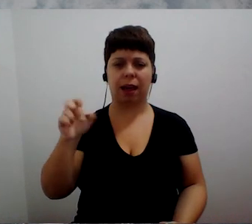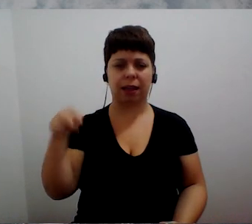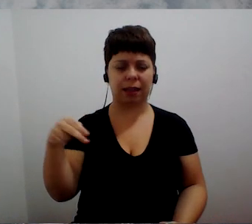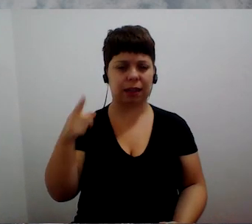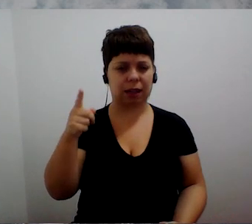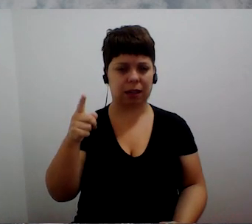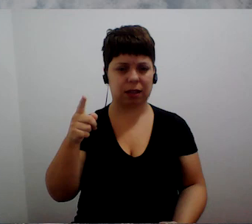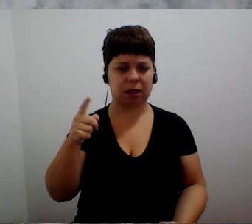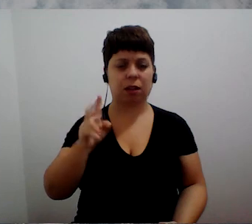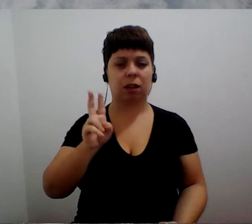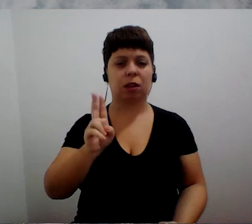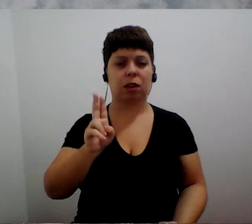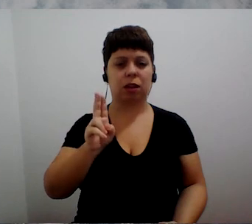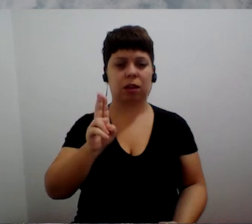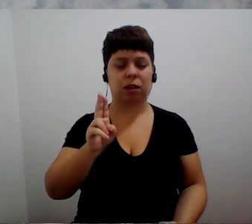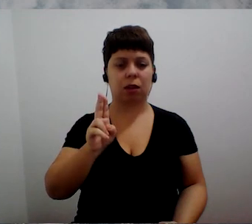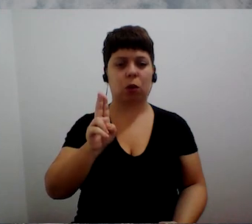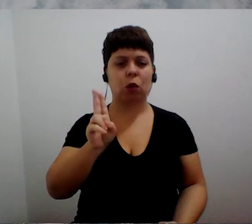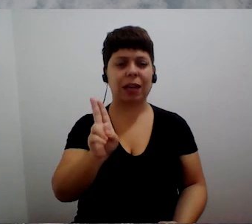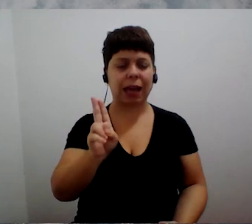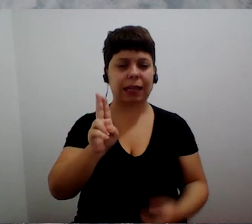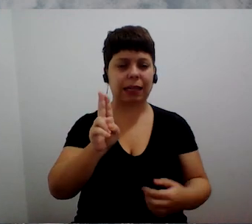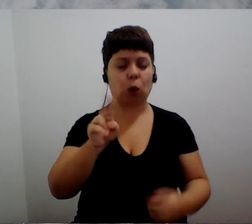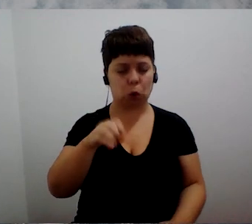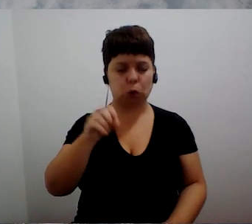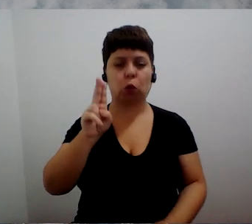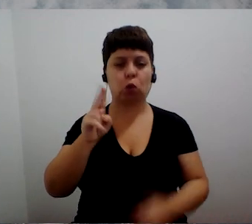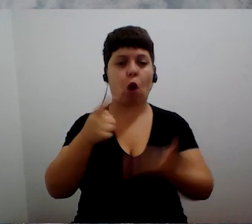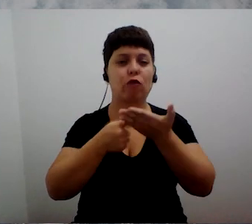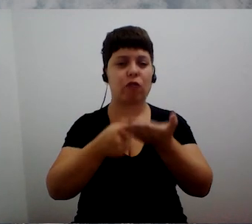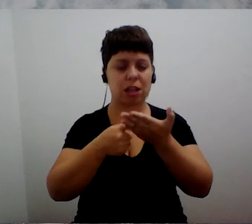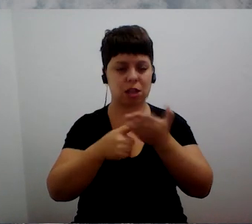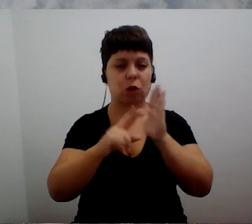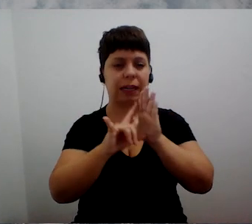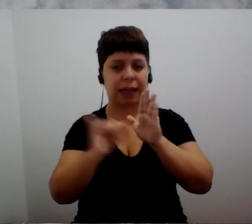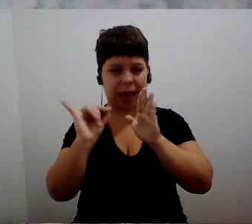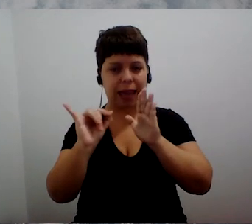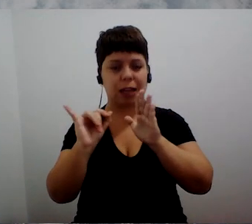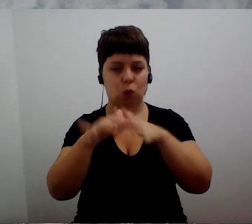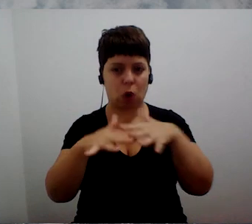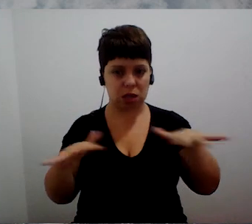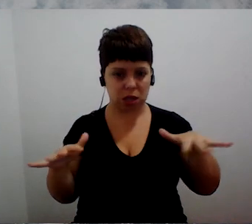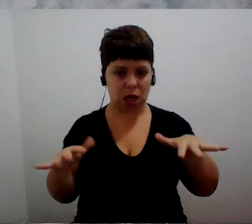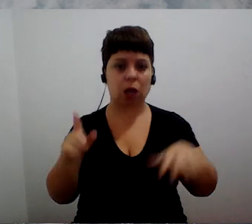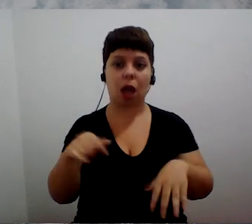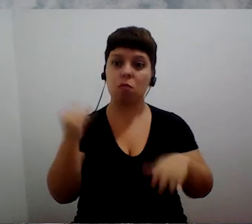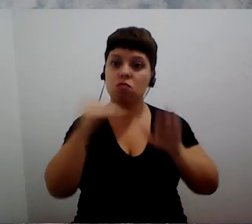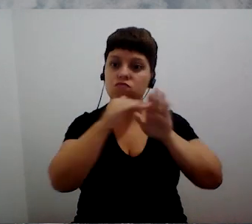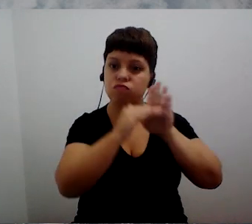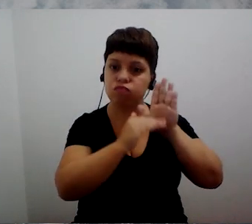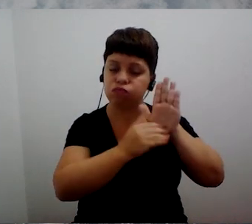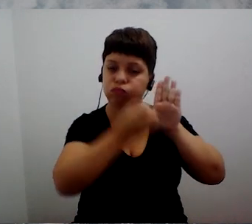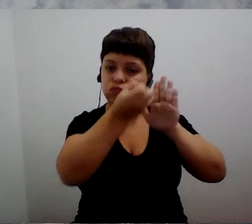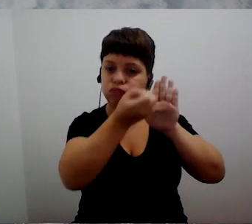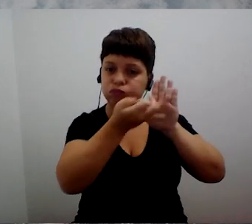I'm not sure if Helen mentioned that, or the convention, the United Nations Convention of the Law of the Sea,